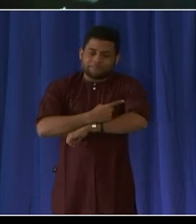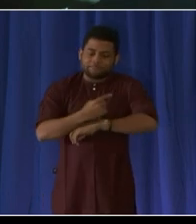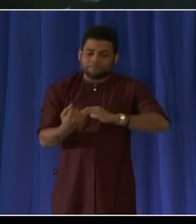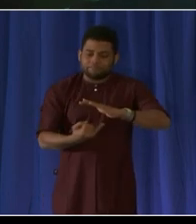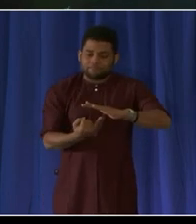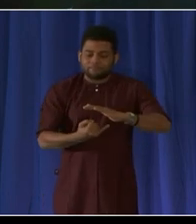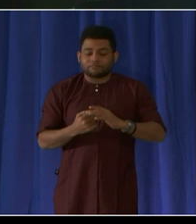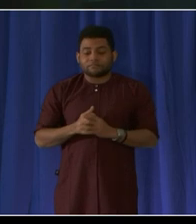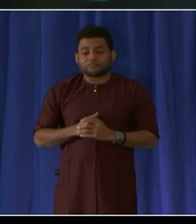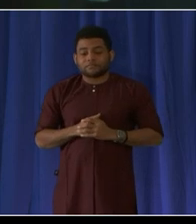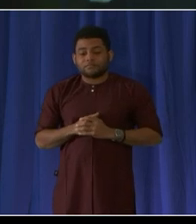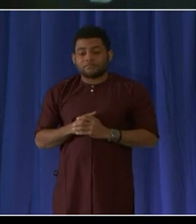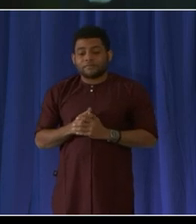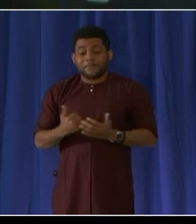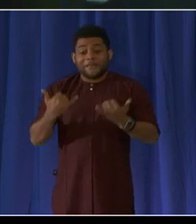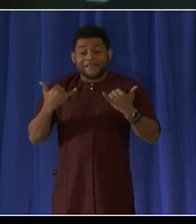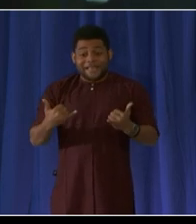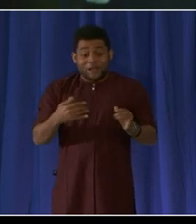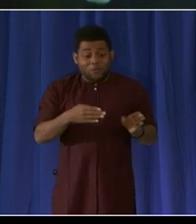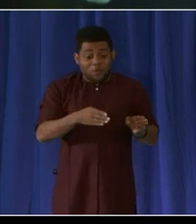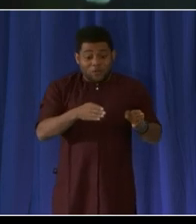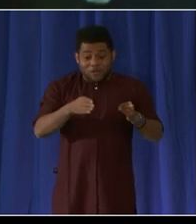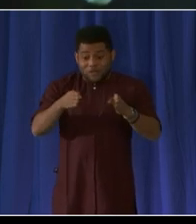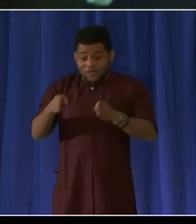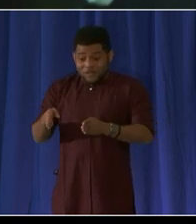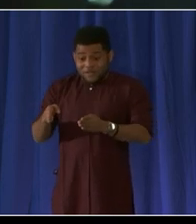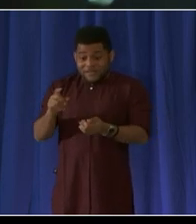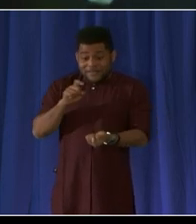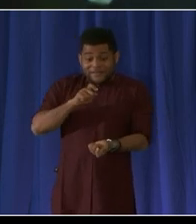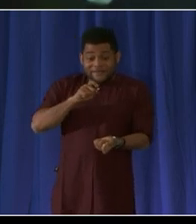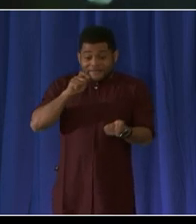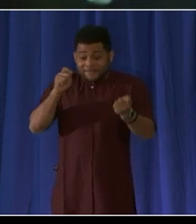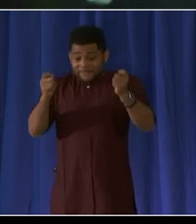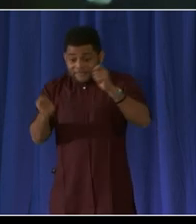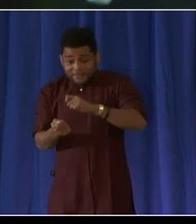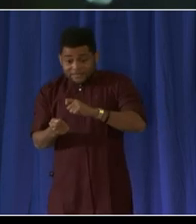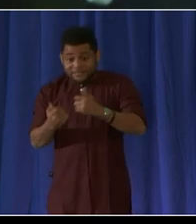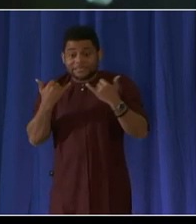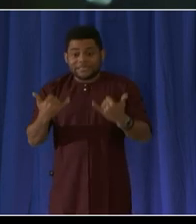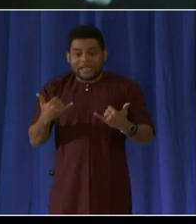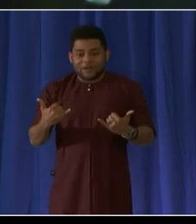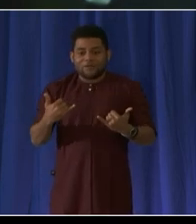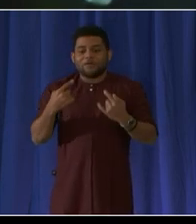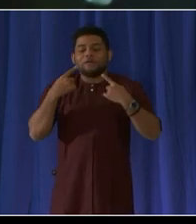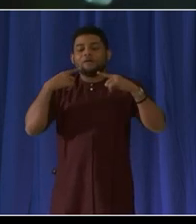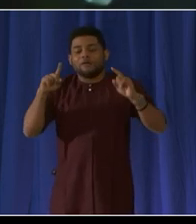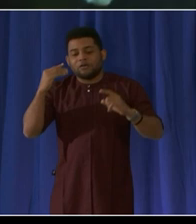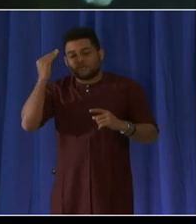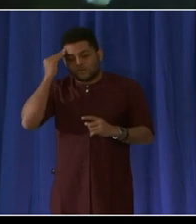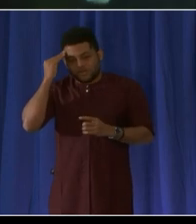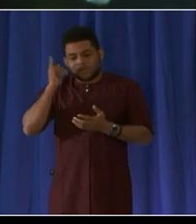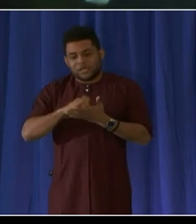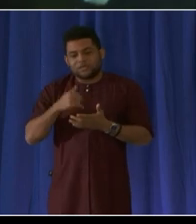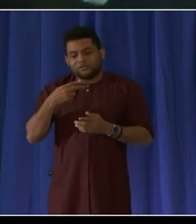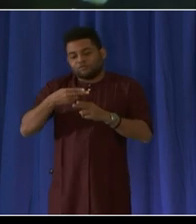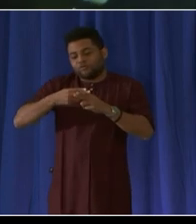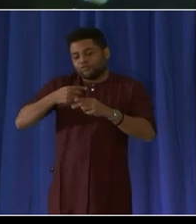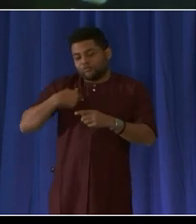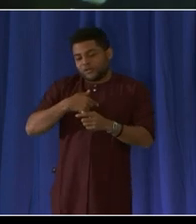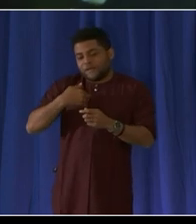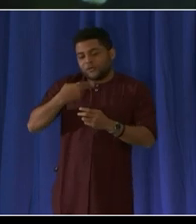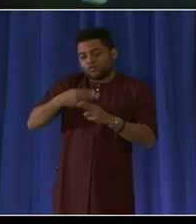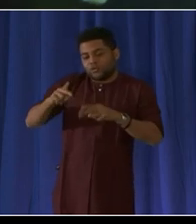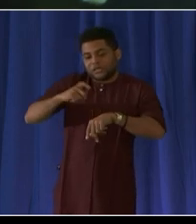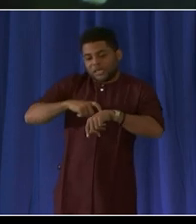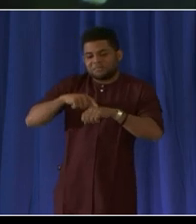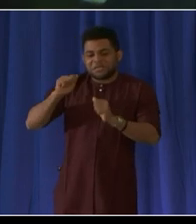for 10 days. And now, as health guidance has evolved, that quarantining period can actually be shortened under